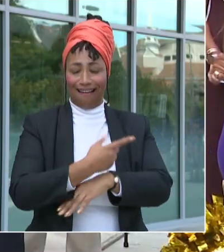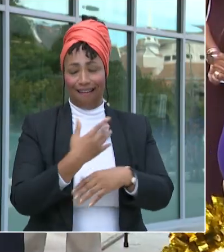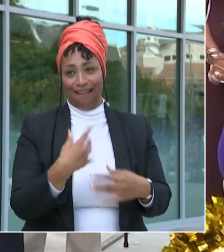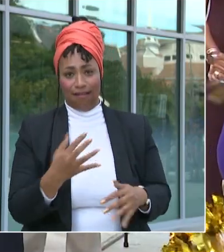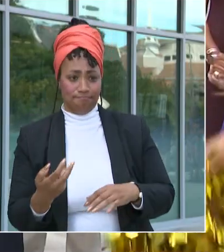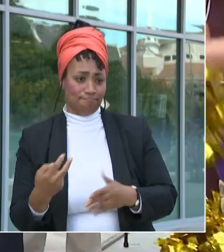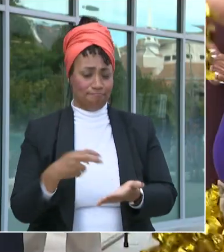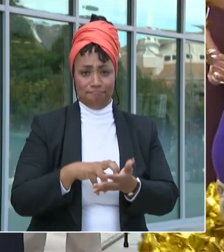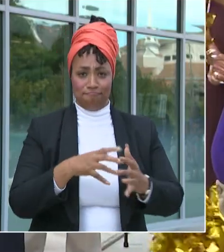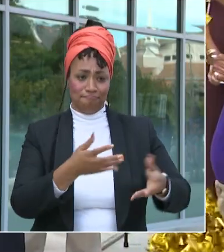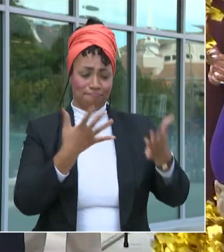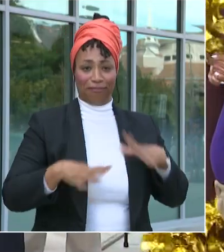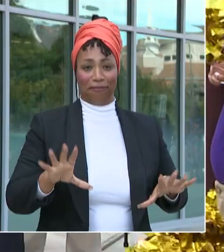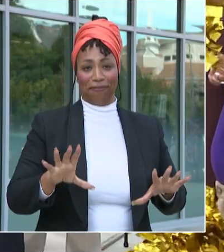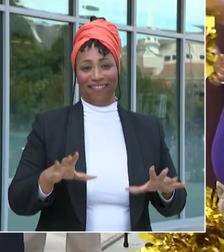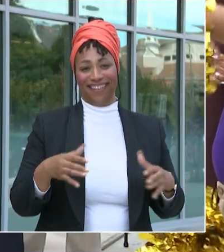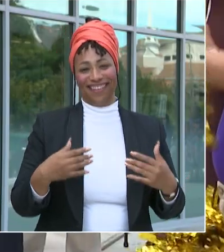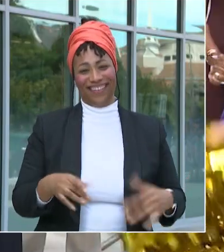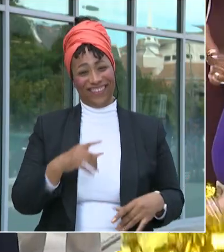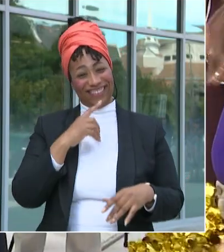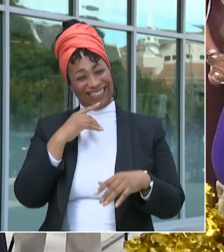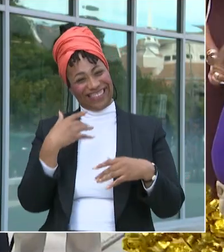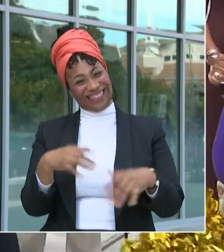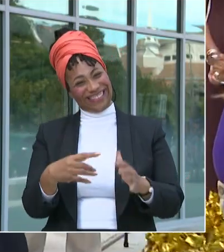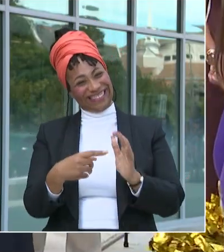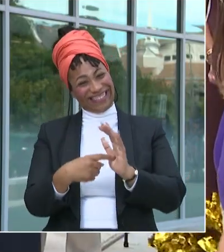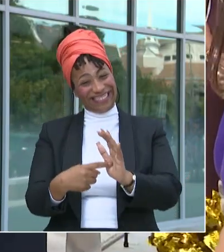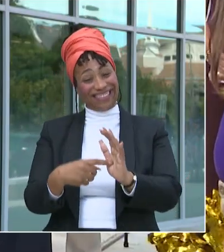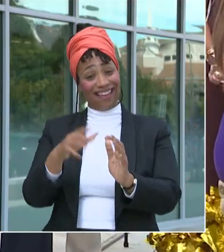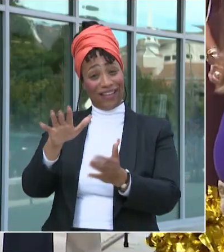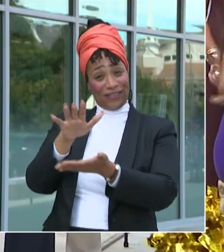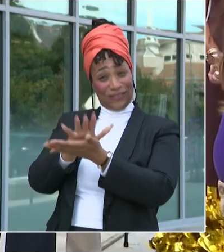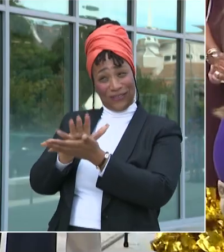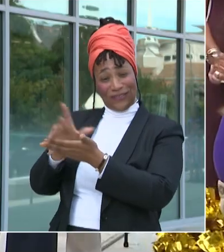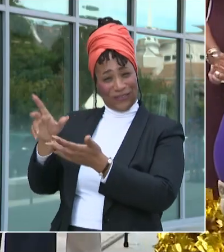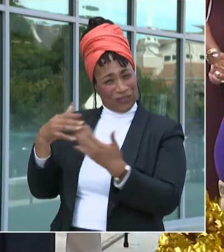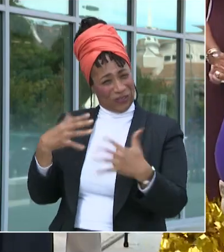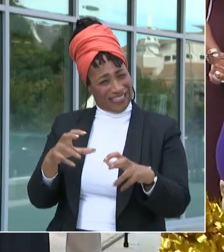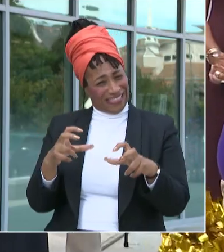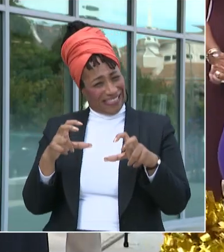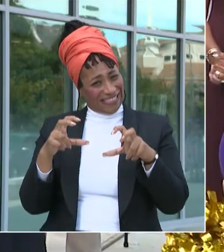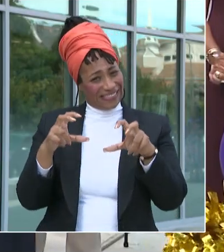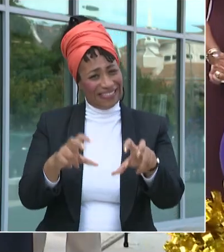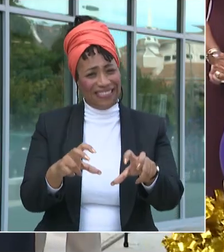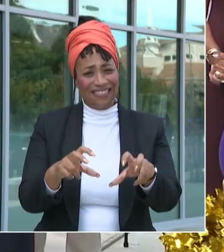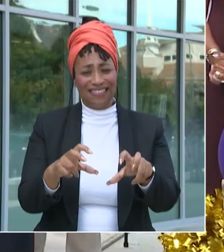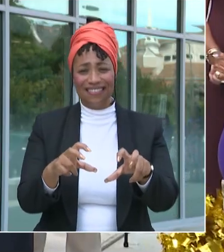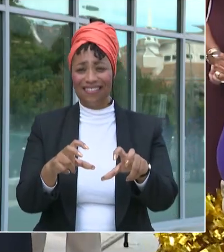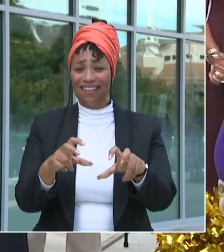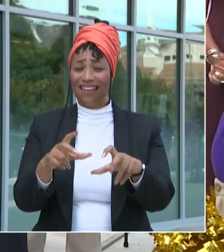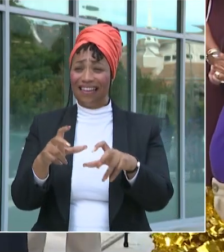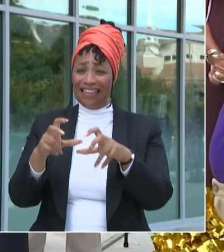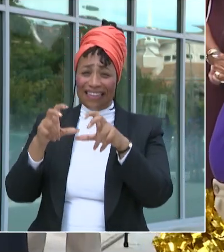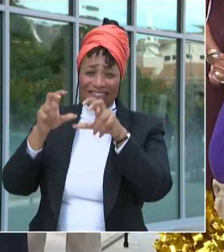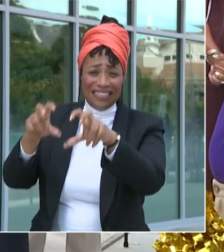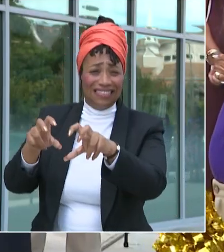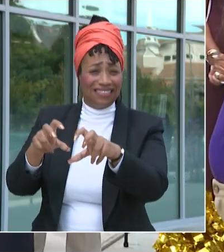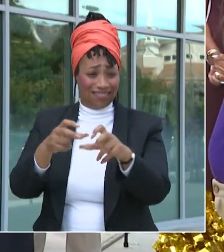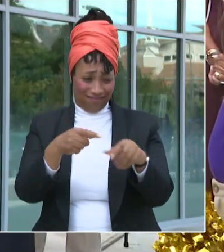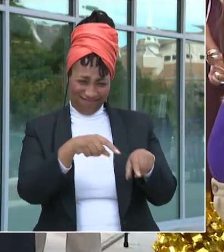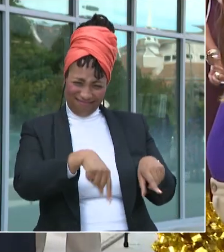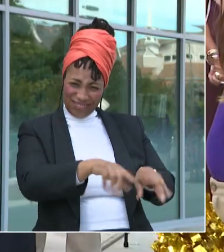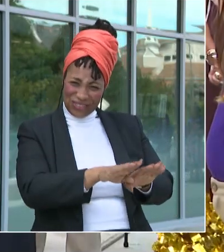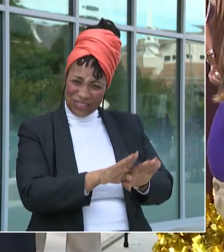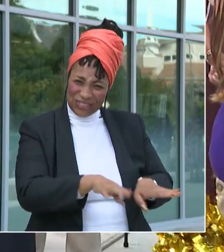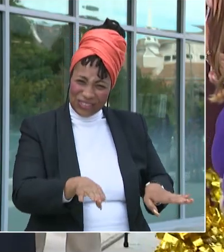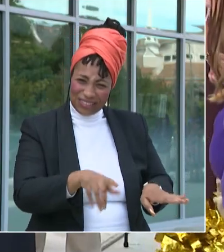district residents. It's an investment on the part of the leadership to talk about how important it is for our young people to not have just excellent teachers, but also